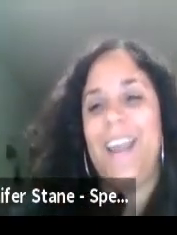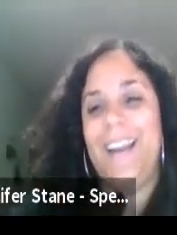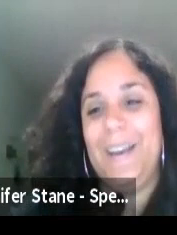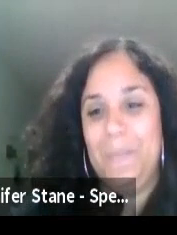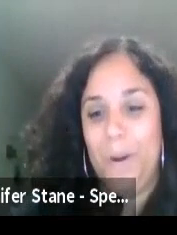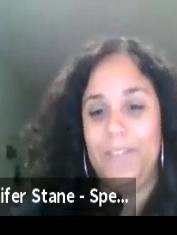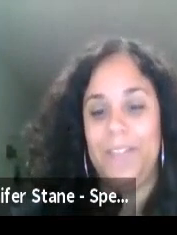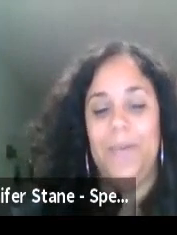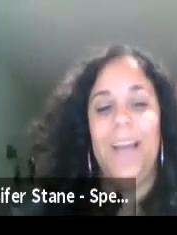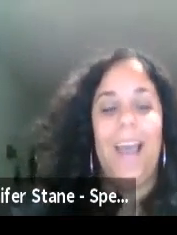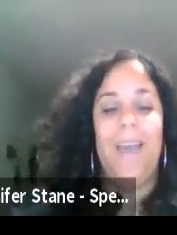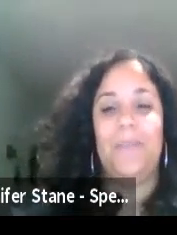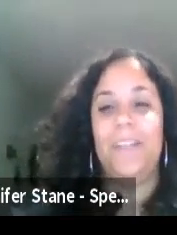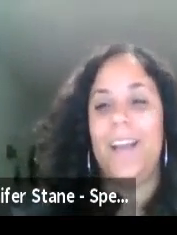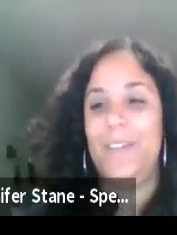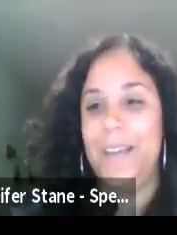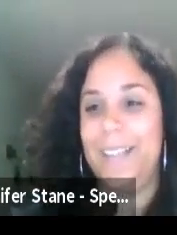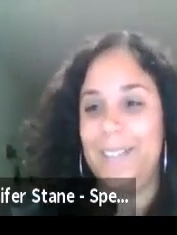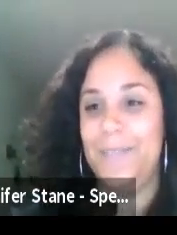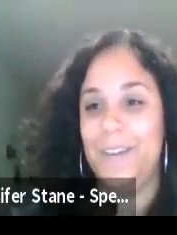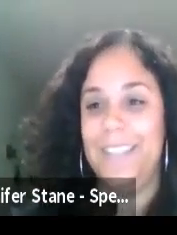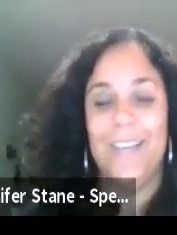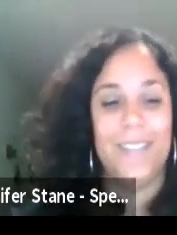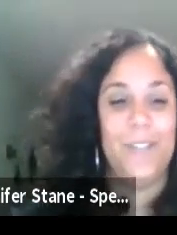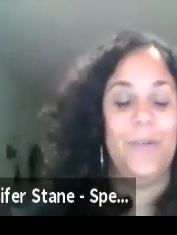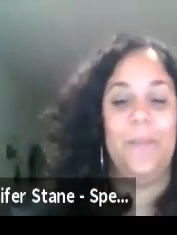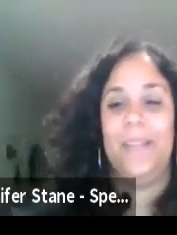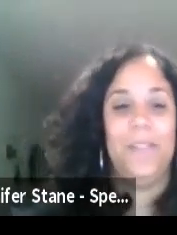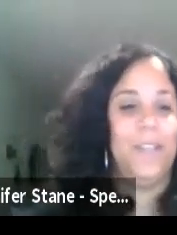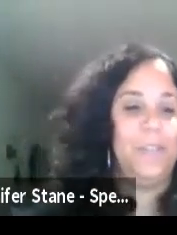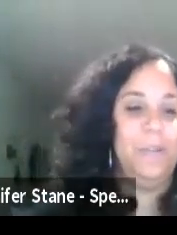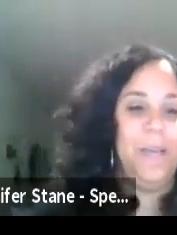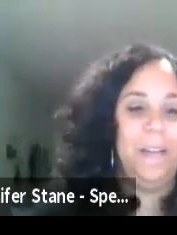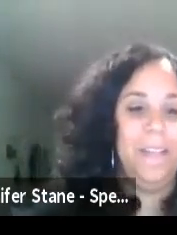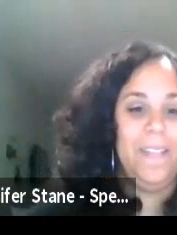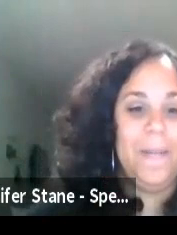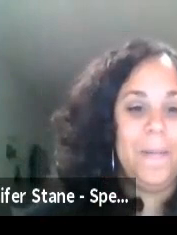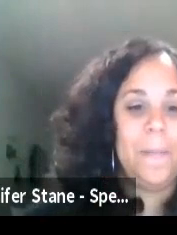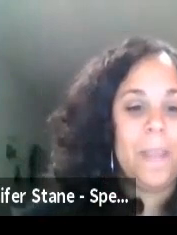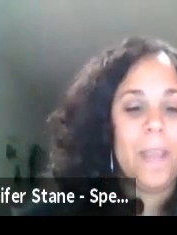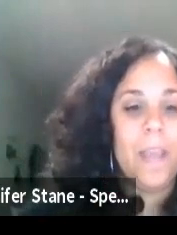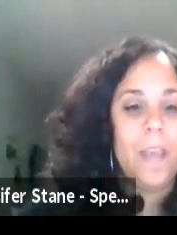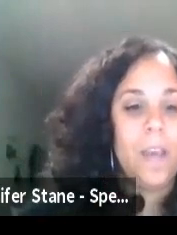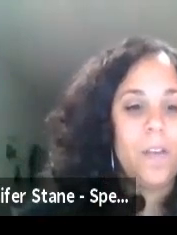and educate anymore. So I have to rely on you guys to voluntarily show up and let me talk to you about it.